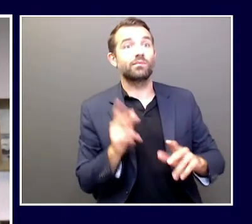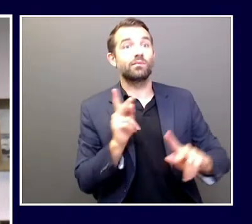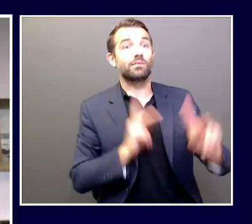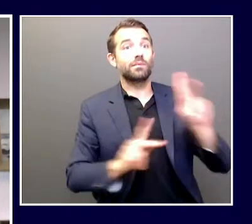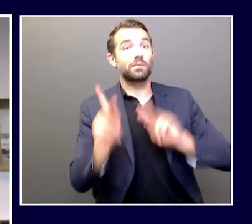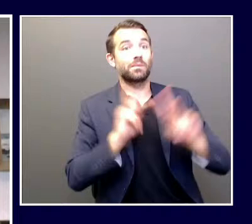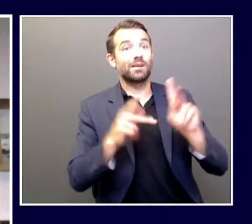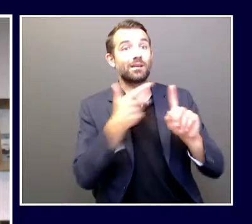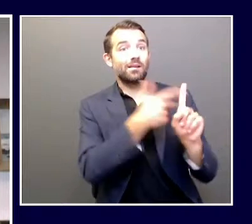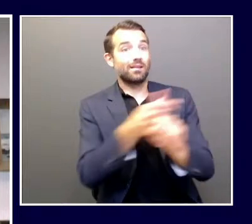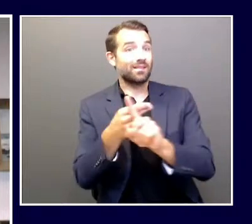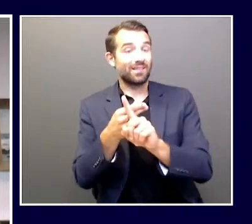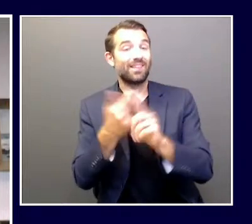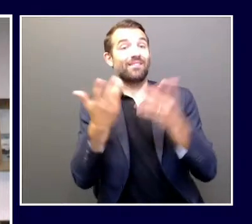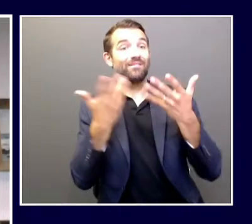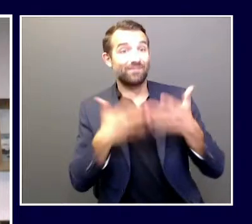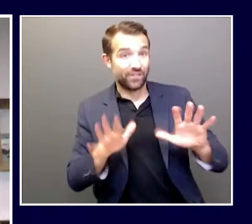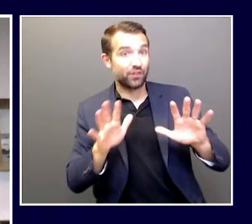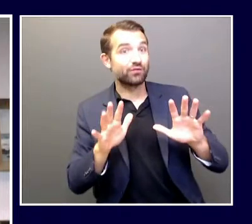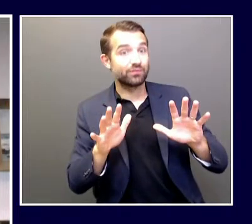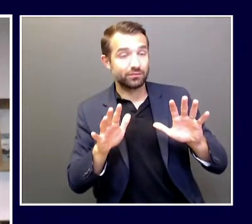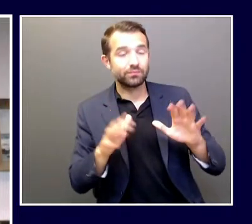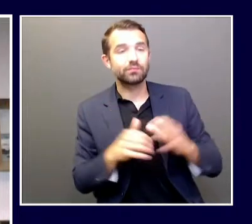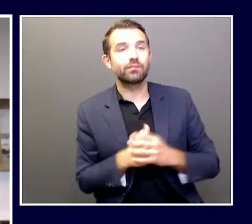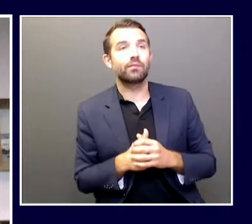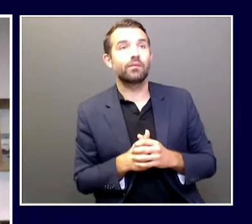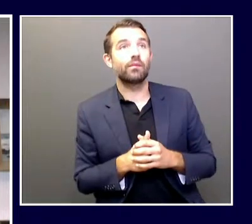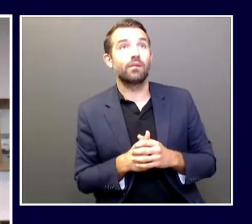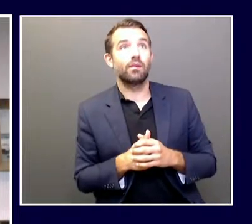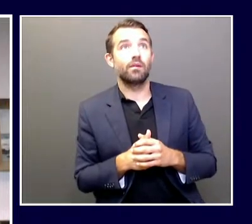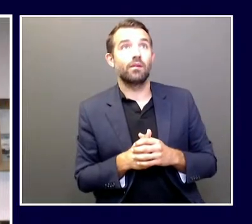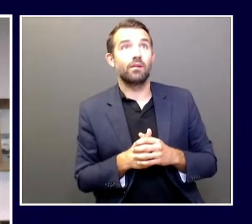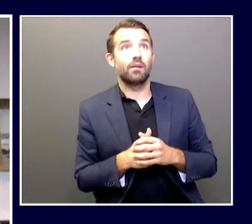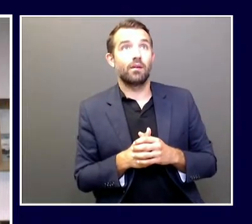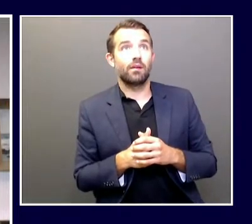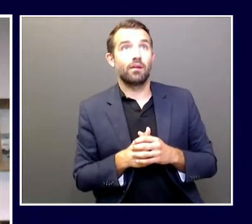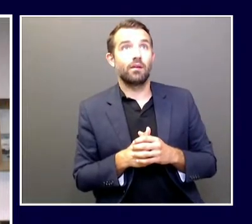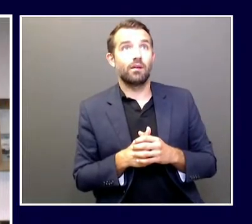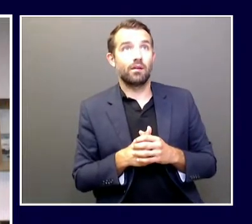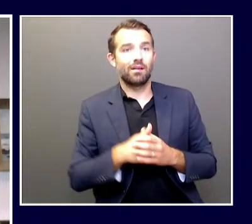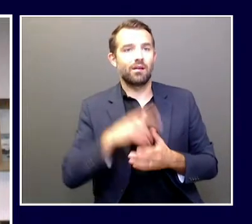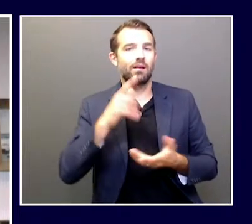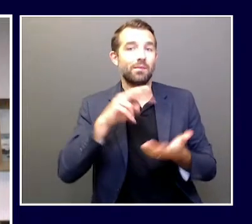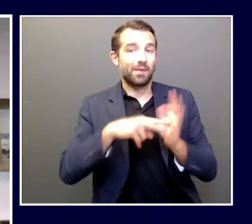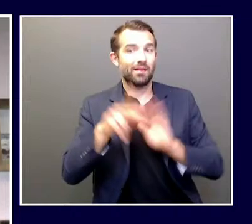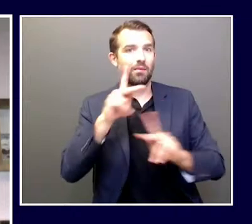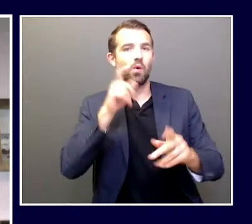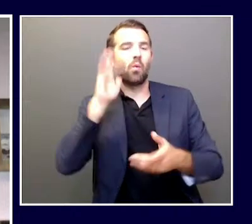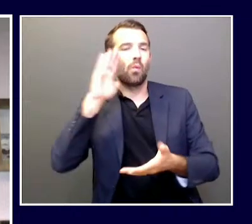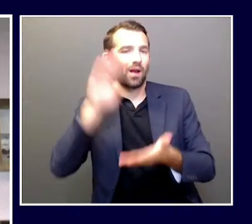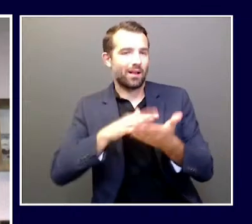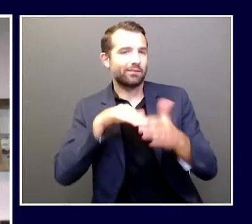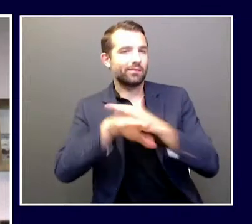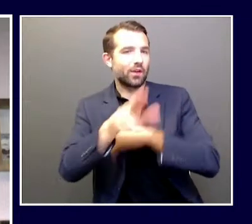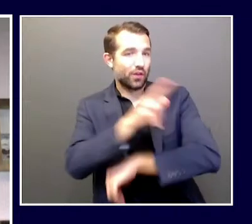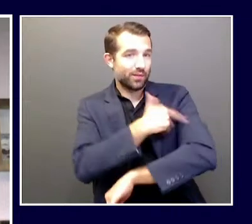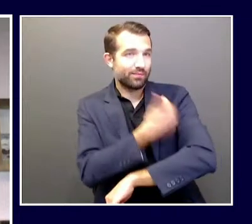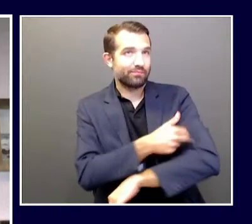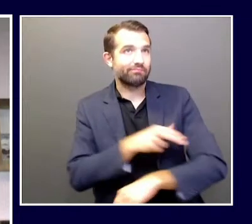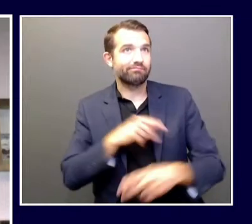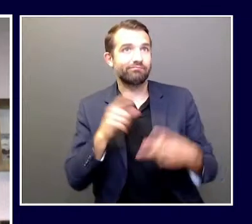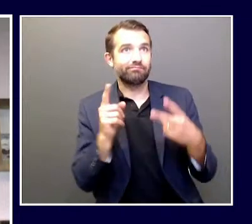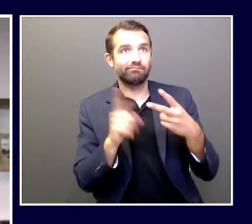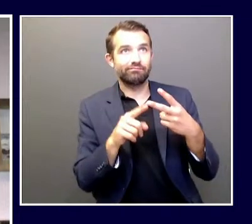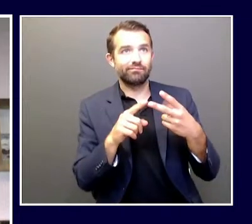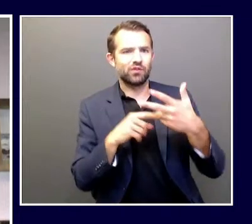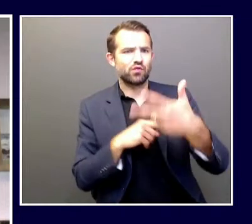that predominated one over the other. Overall, their hospital stays can be longer, but that's again, largely a function of the fact